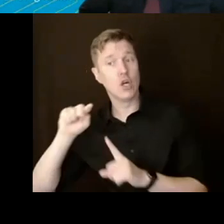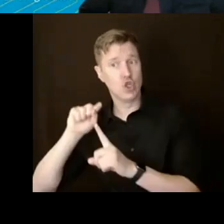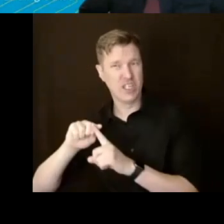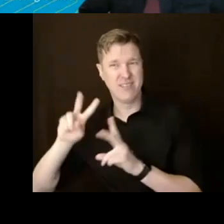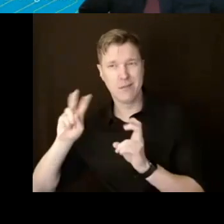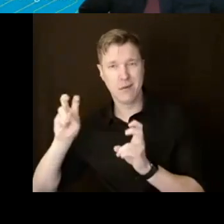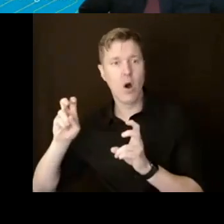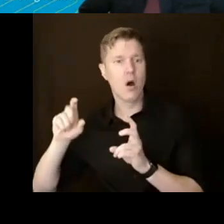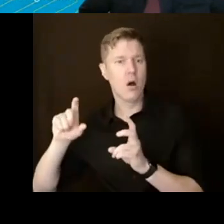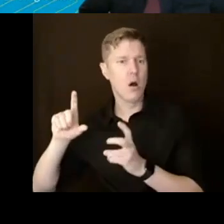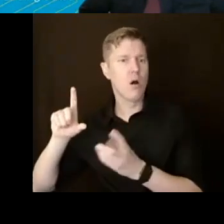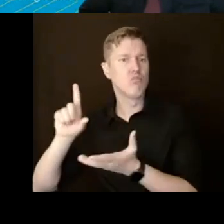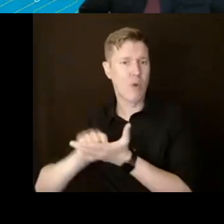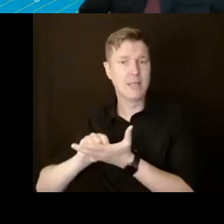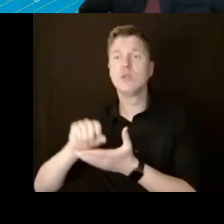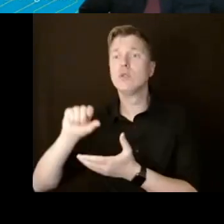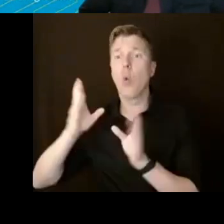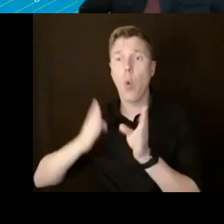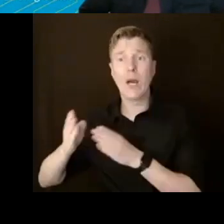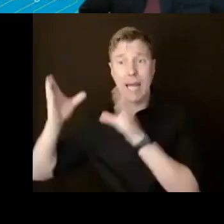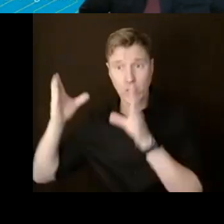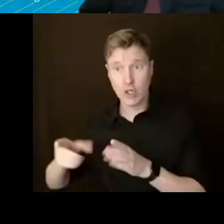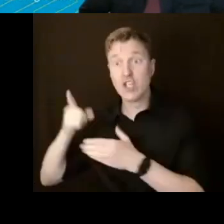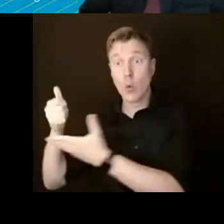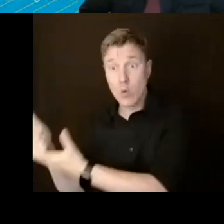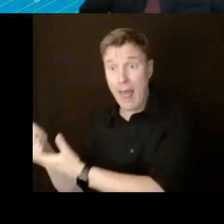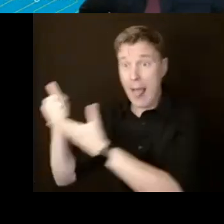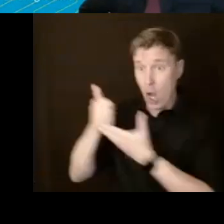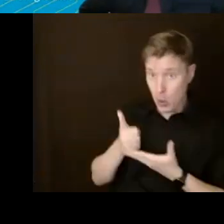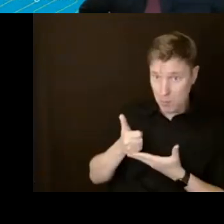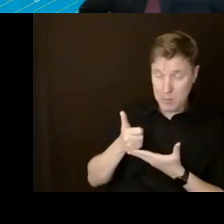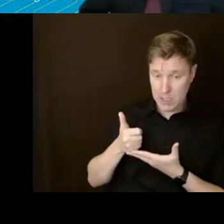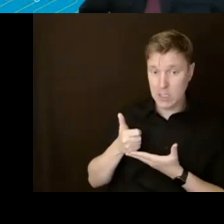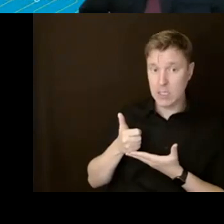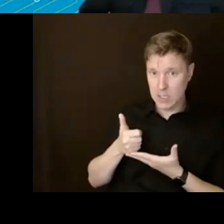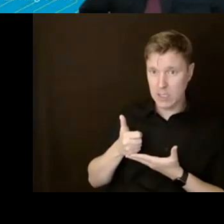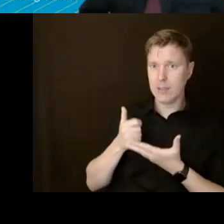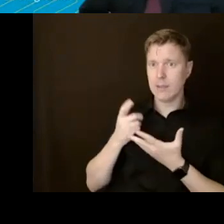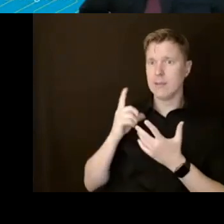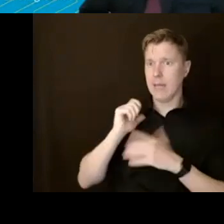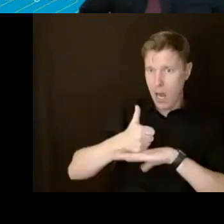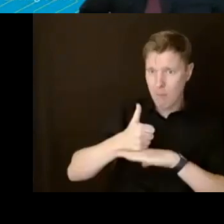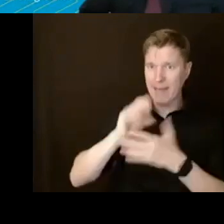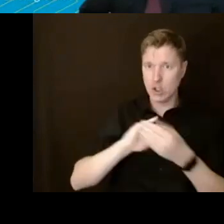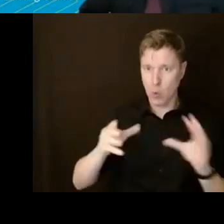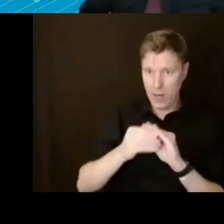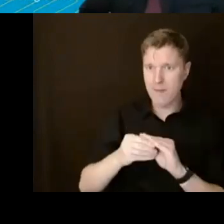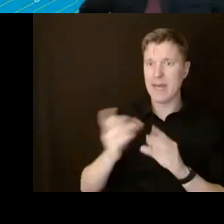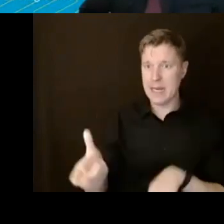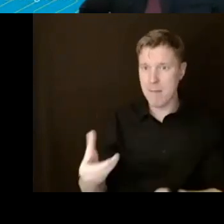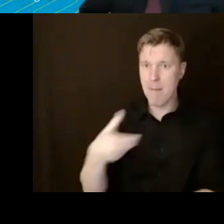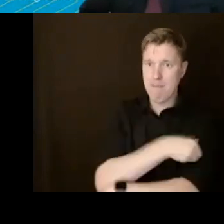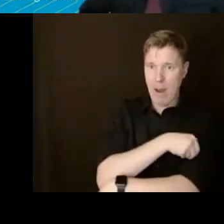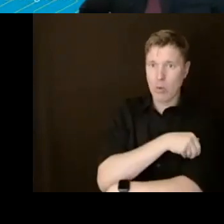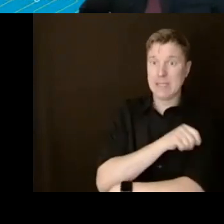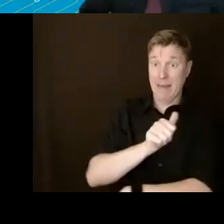goal is to help me to frame my story in a way that empowers me and that motivates